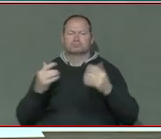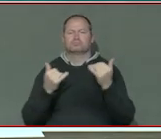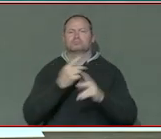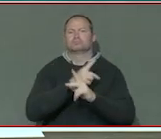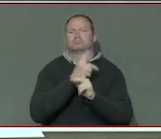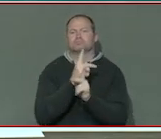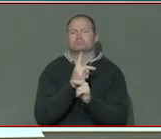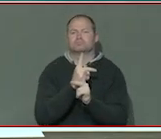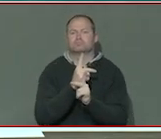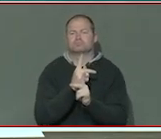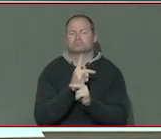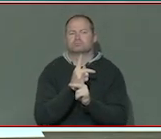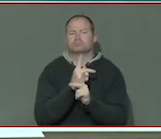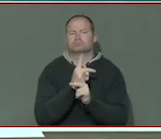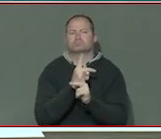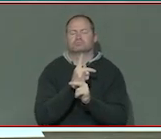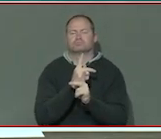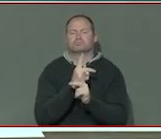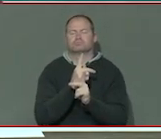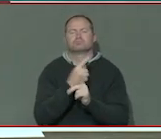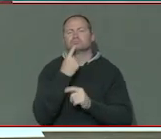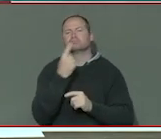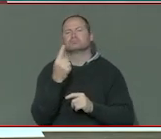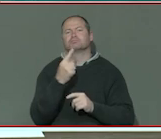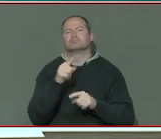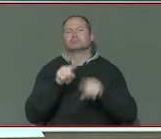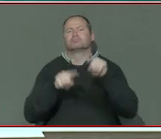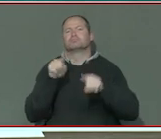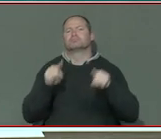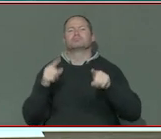If we say, yes?